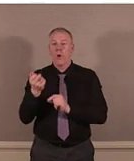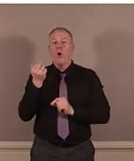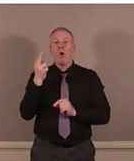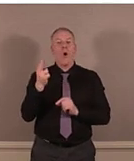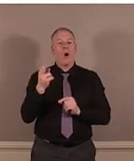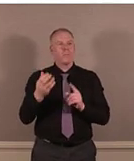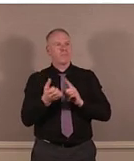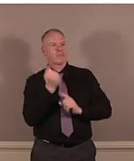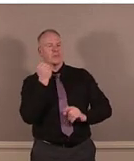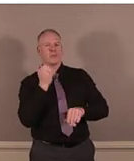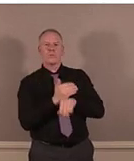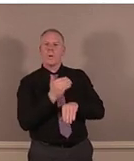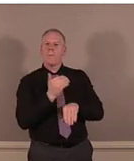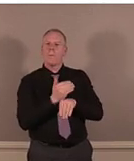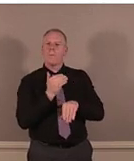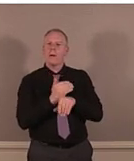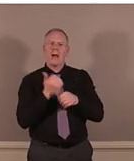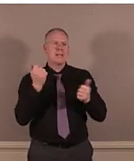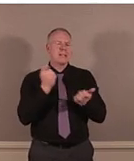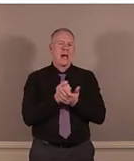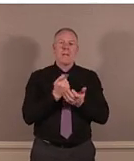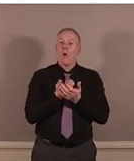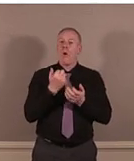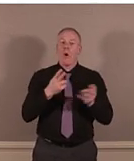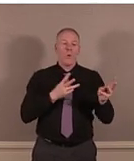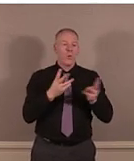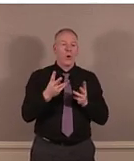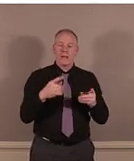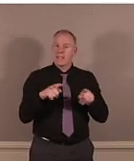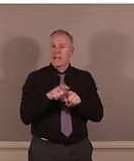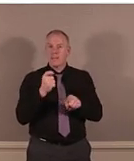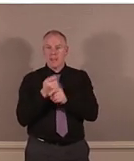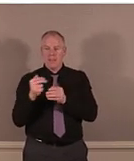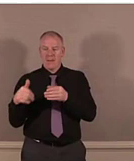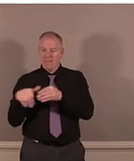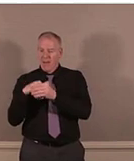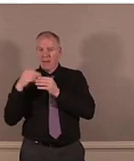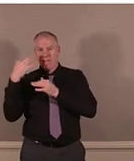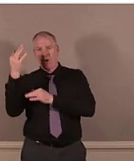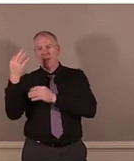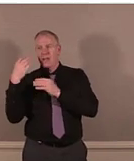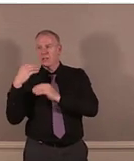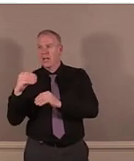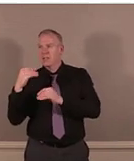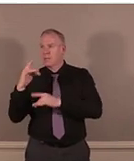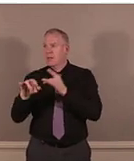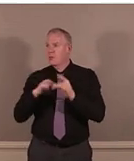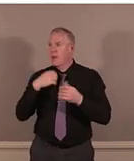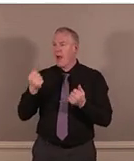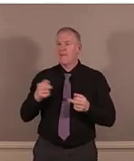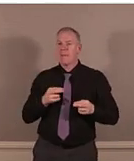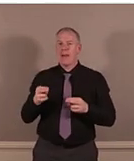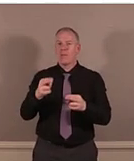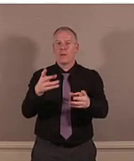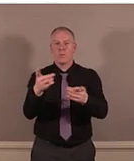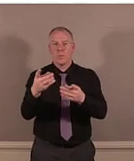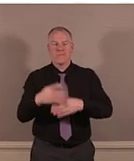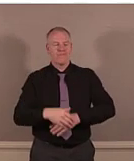to work to any stage, or you could be working and also availing of further education, and to ensure that there's learner pathways.